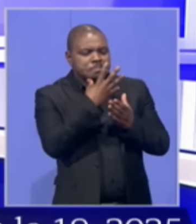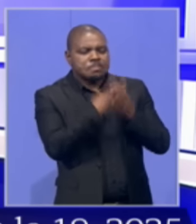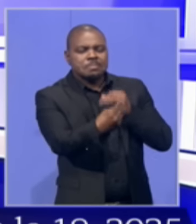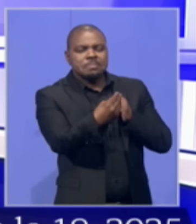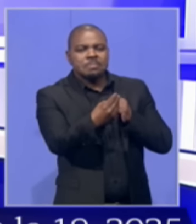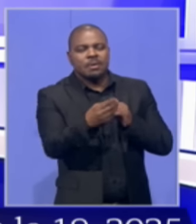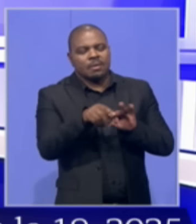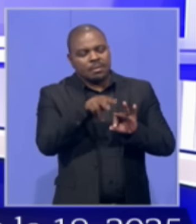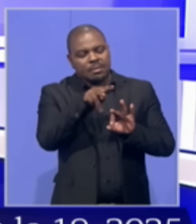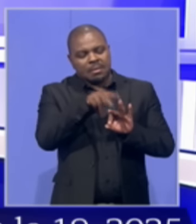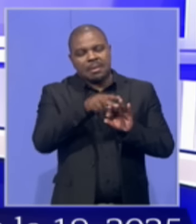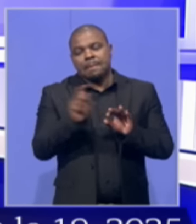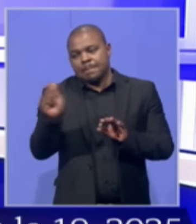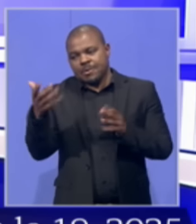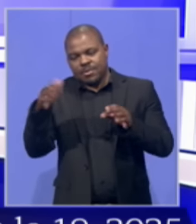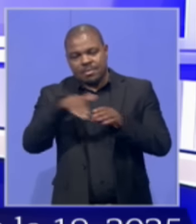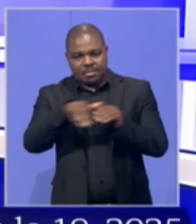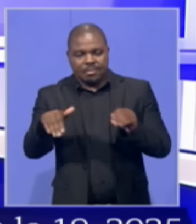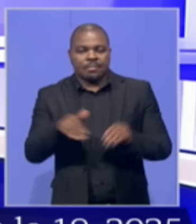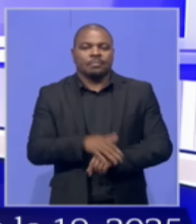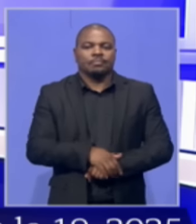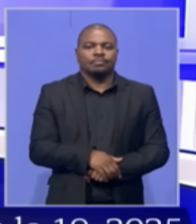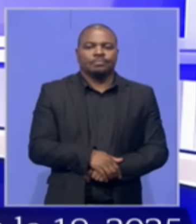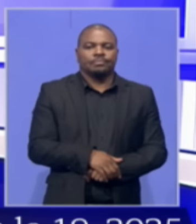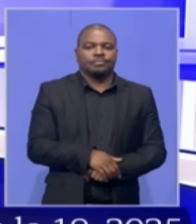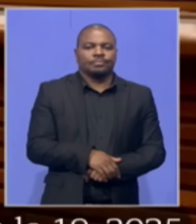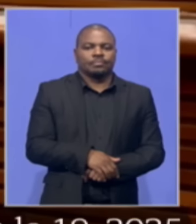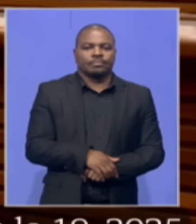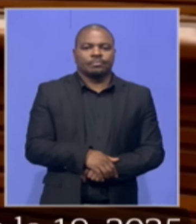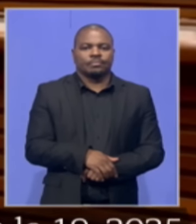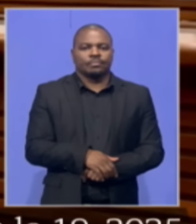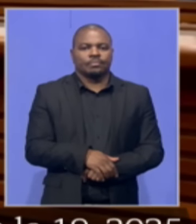fa ba bangwe ba netswe beile.